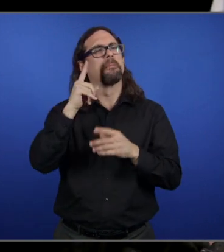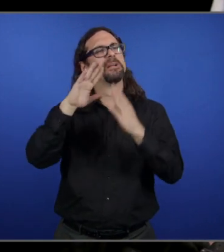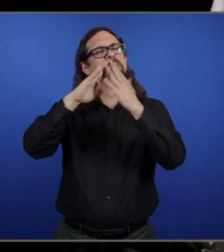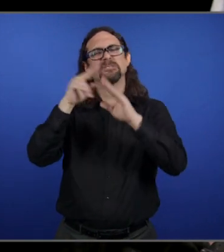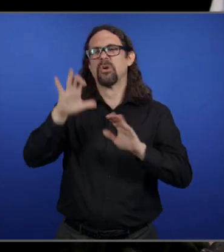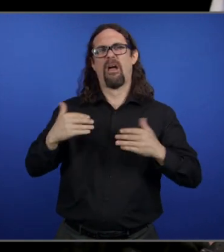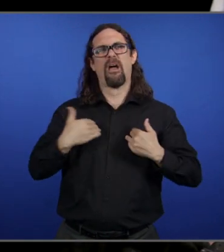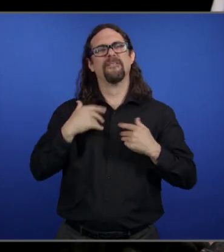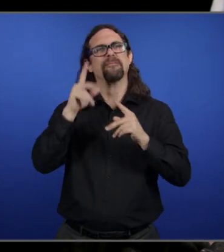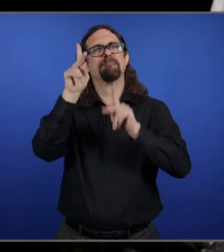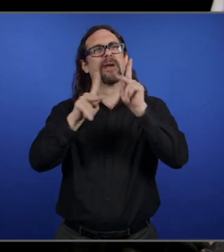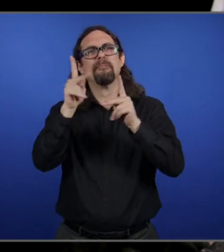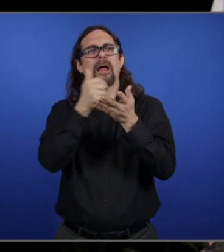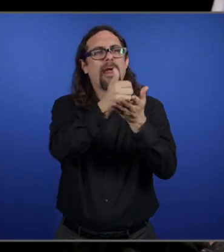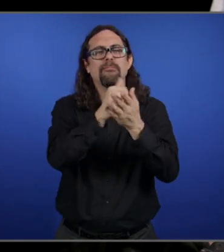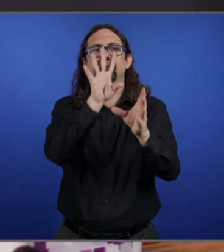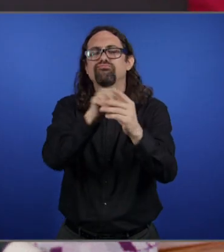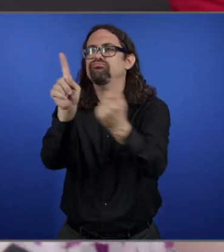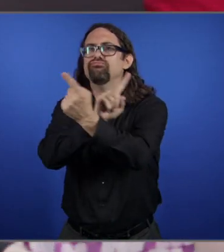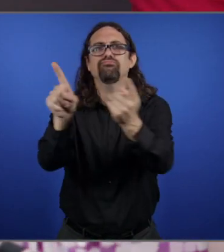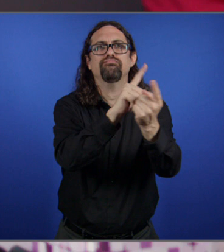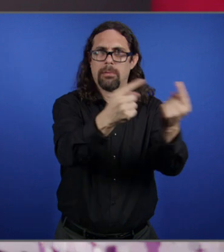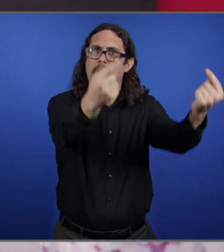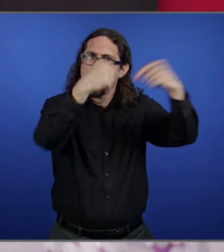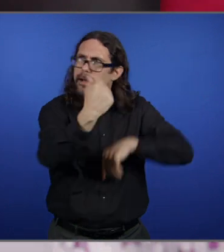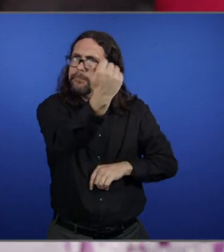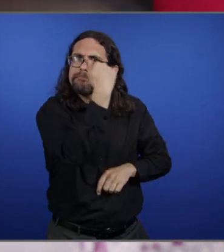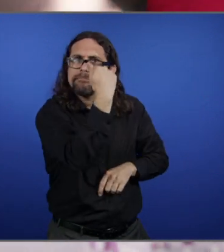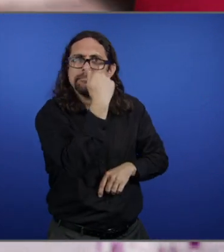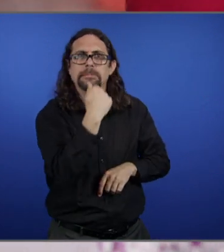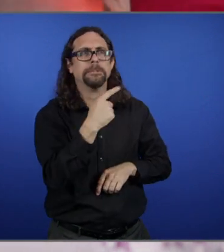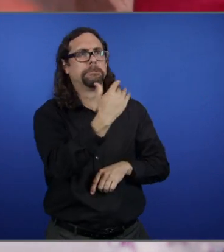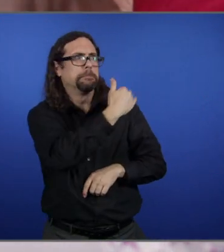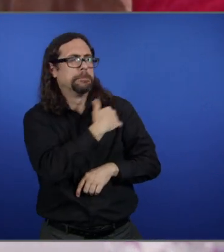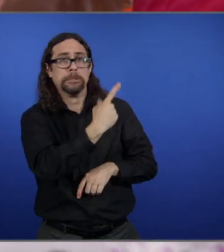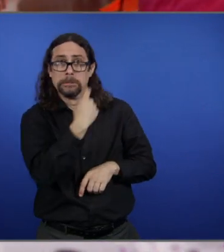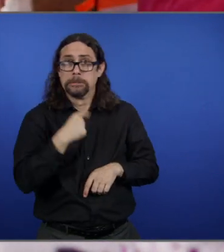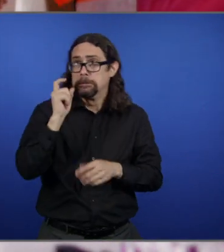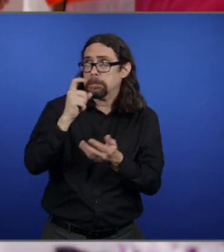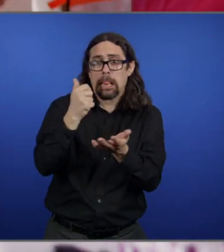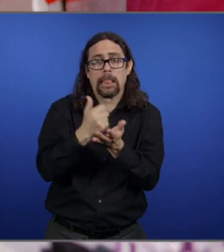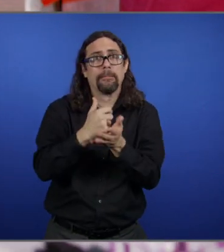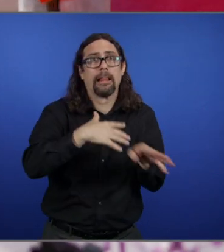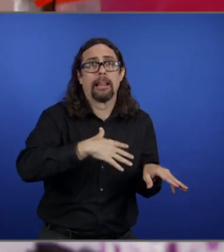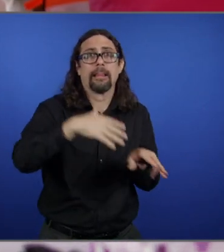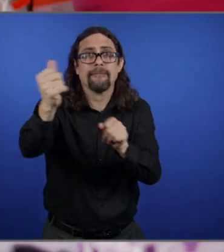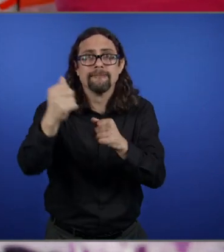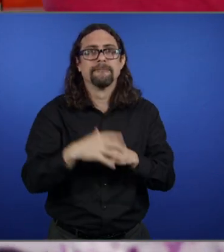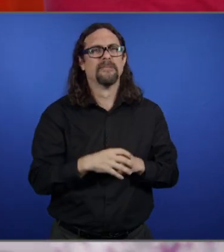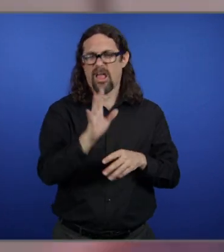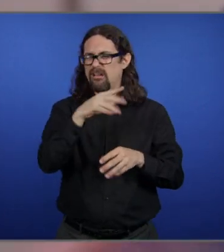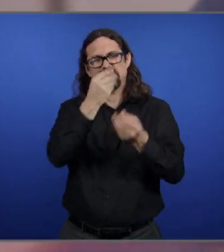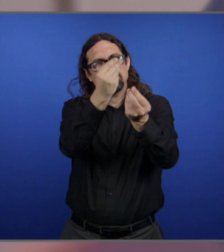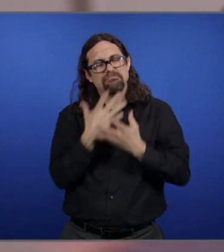Later in the day, after Lori left for work, some volunteers from the city's public engagement unit knocked on my door.